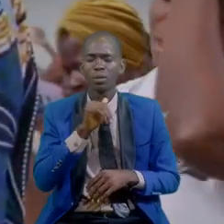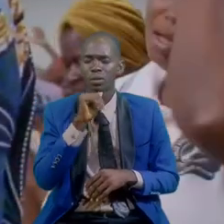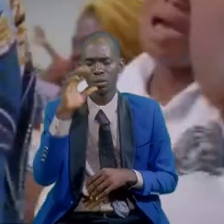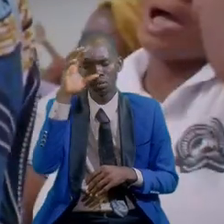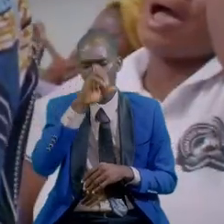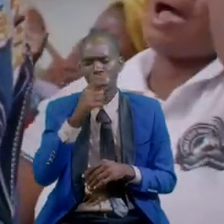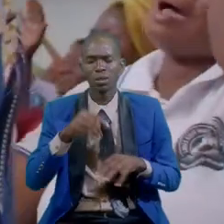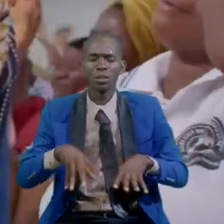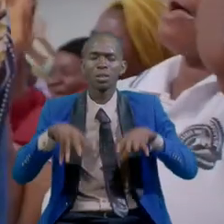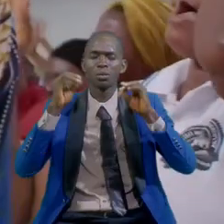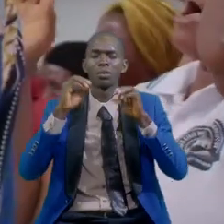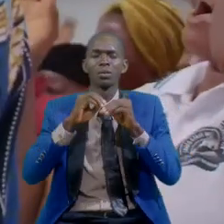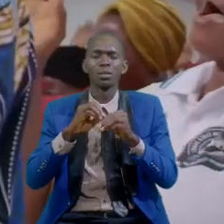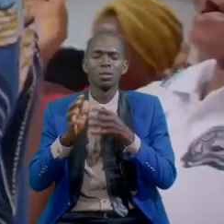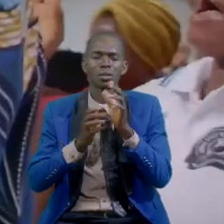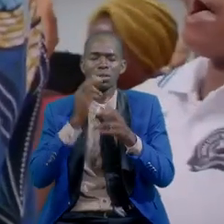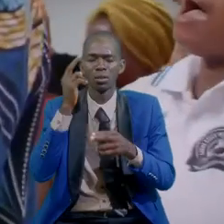rapture.